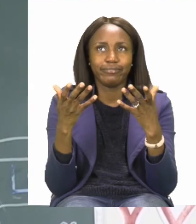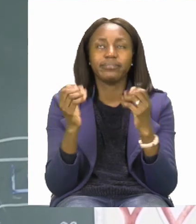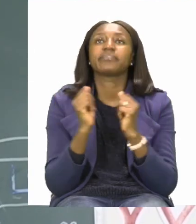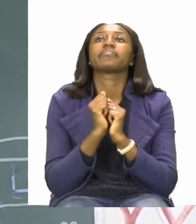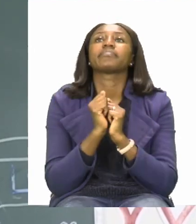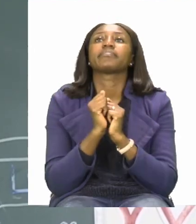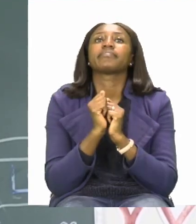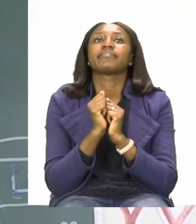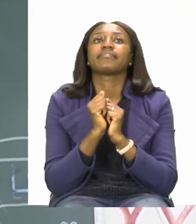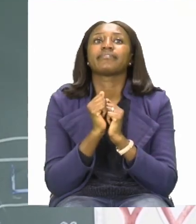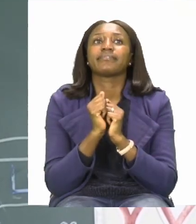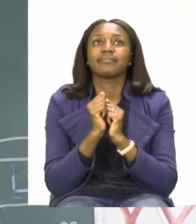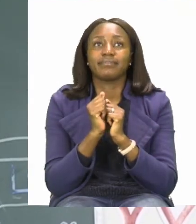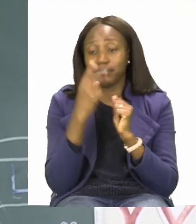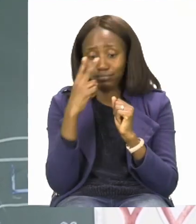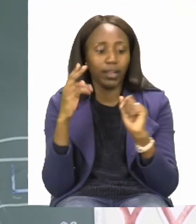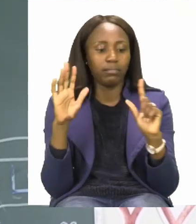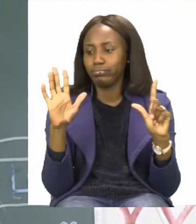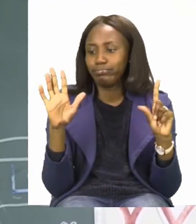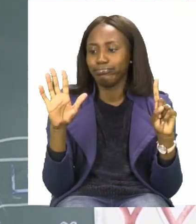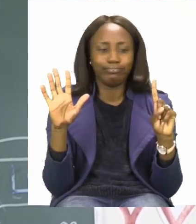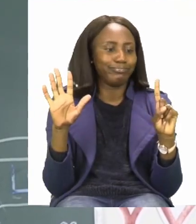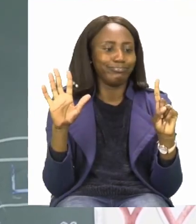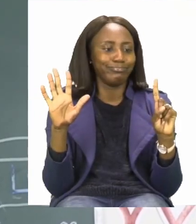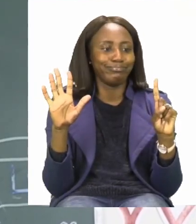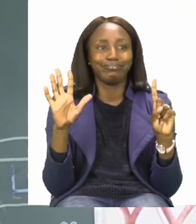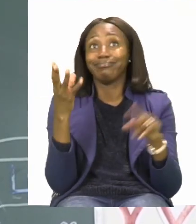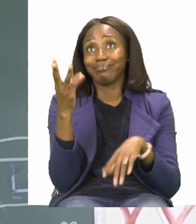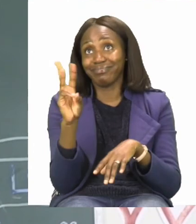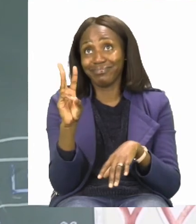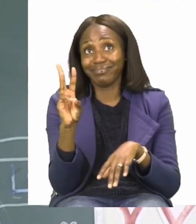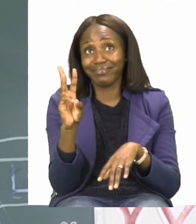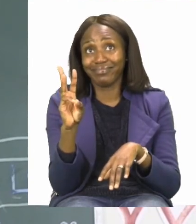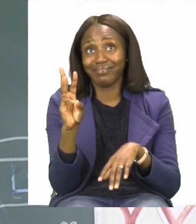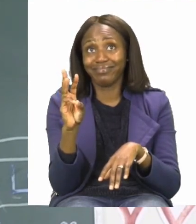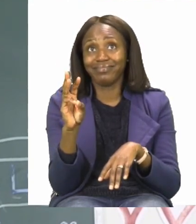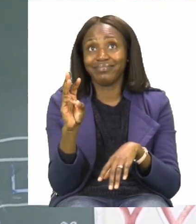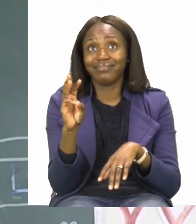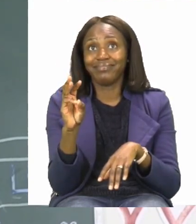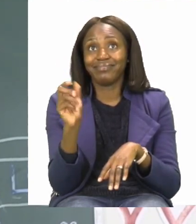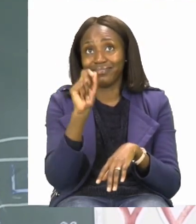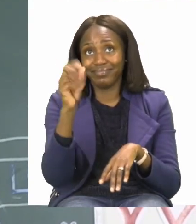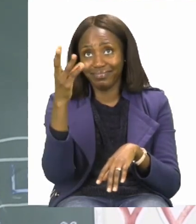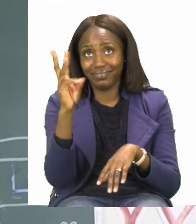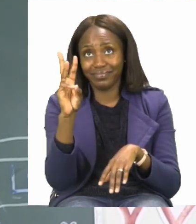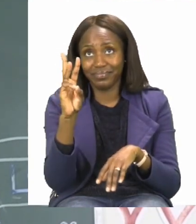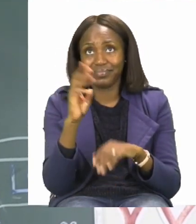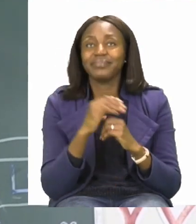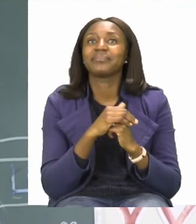I'm sure we can already see our answer is 6. So that is our